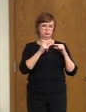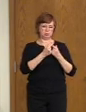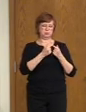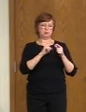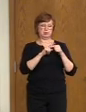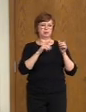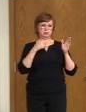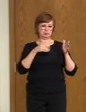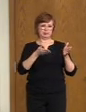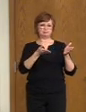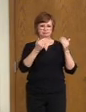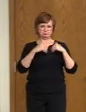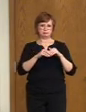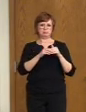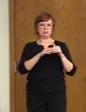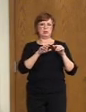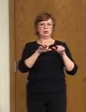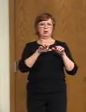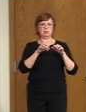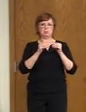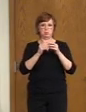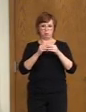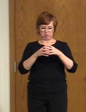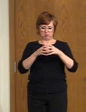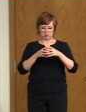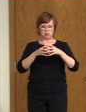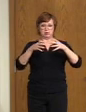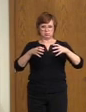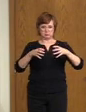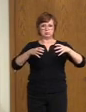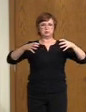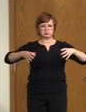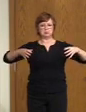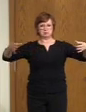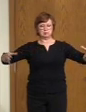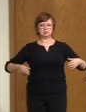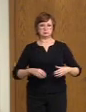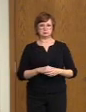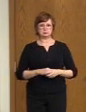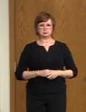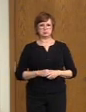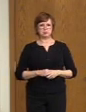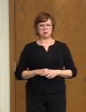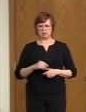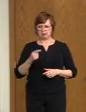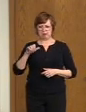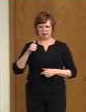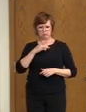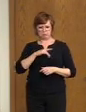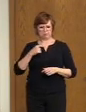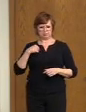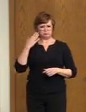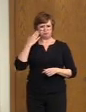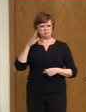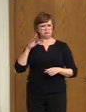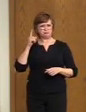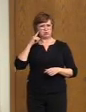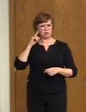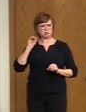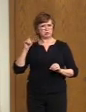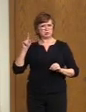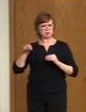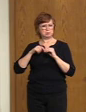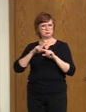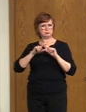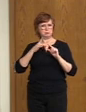So can't speak to exactly what other jurisdictions are doing, but I do believe it was a national program and it was offered to other jurisdictions. And